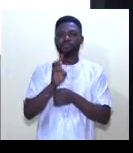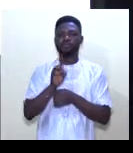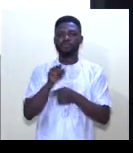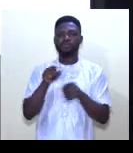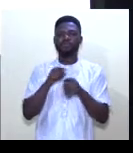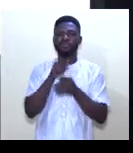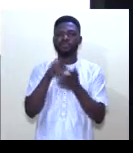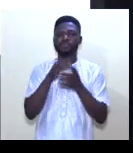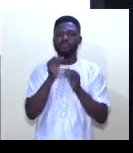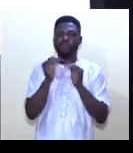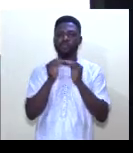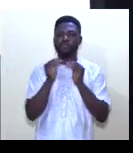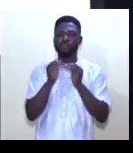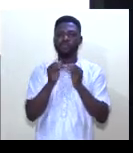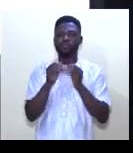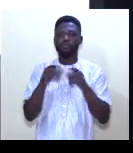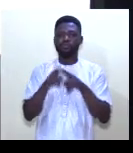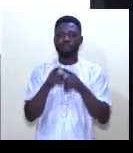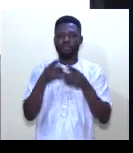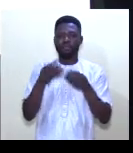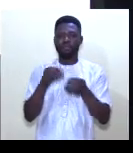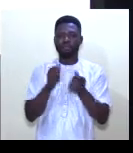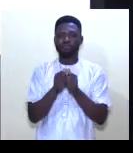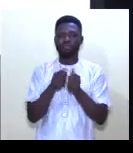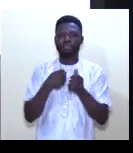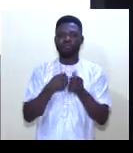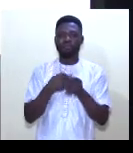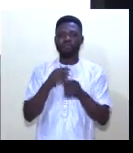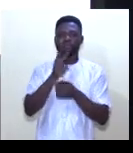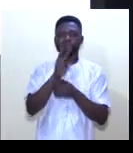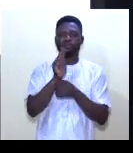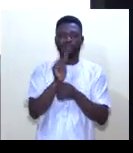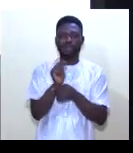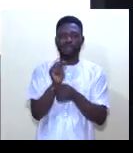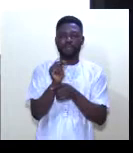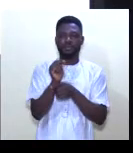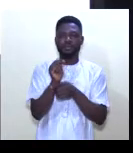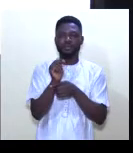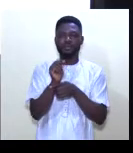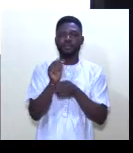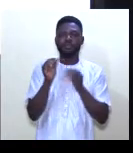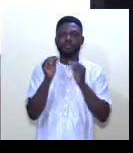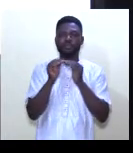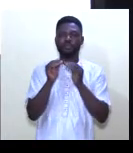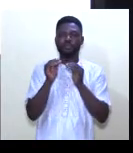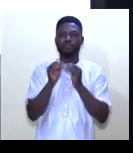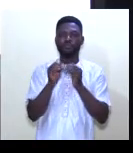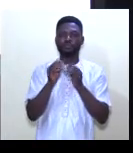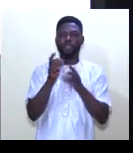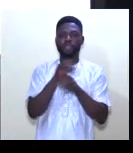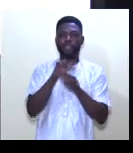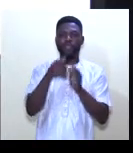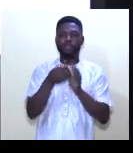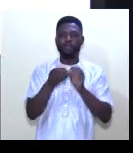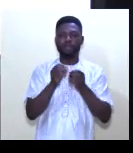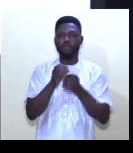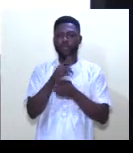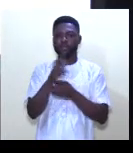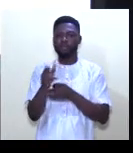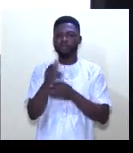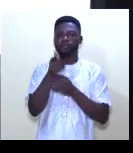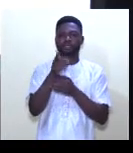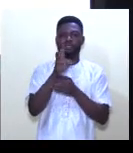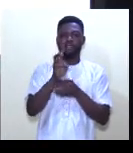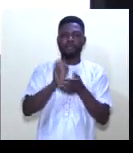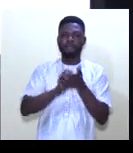27. So this is the equation that I've got to solve. So I solve it quickly. Now 2n equals to, take all the numbers to the